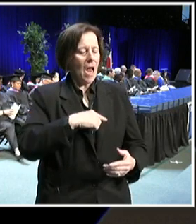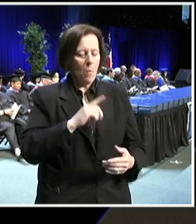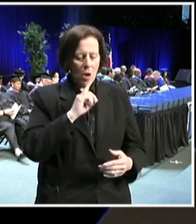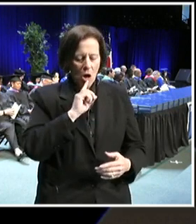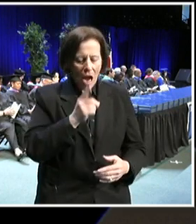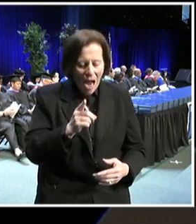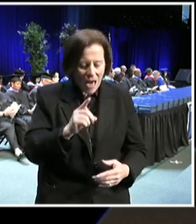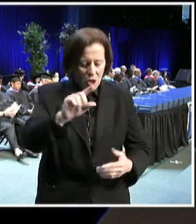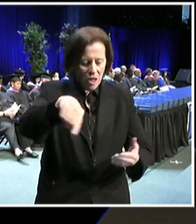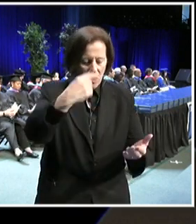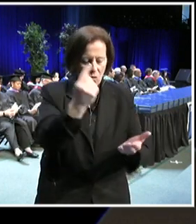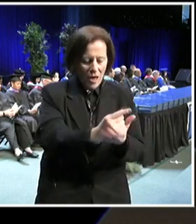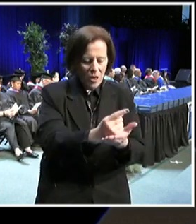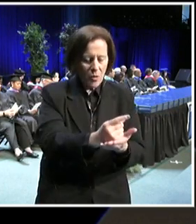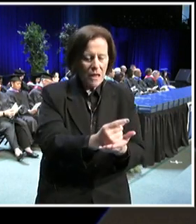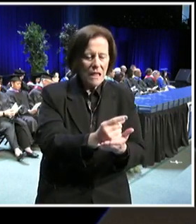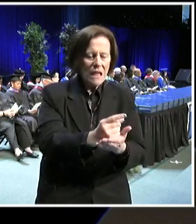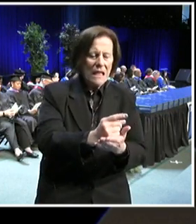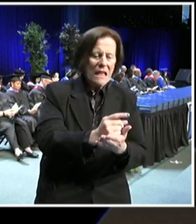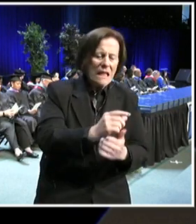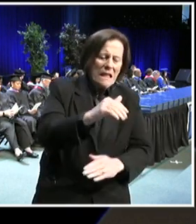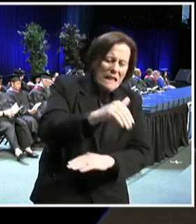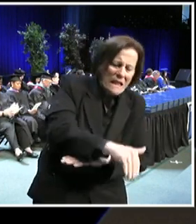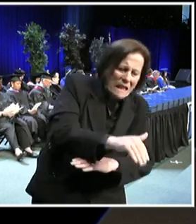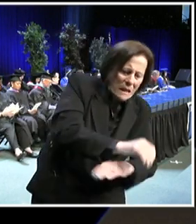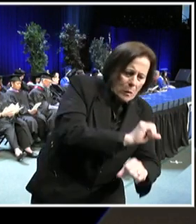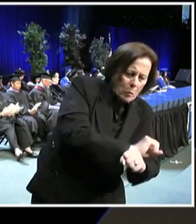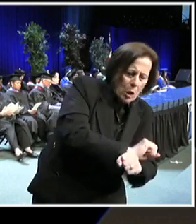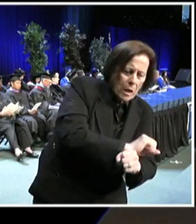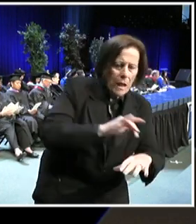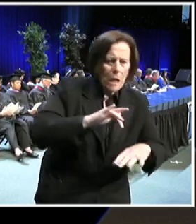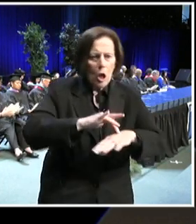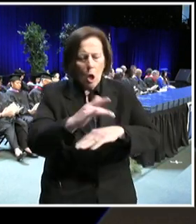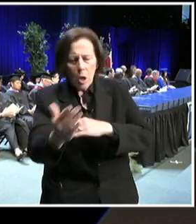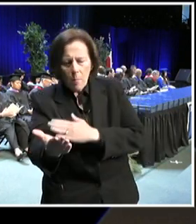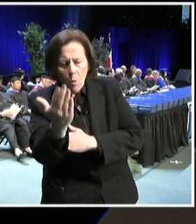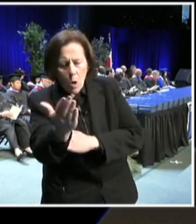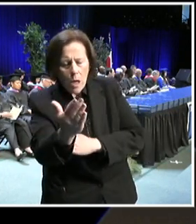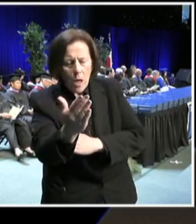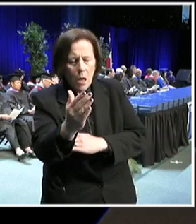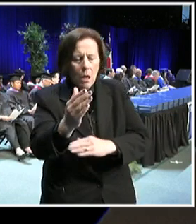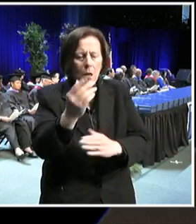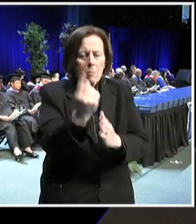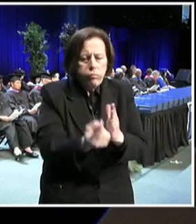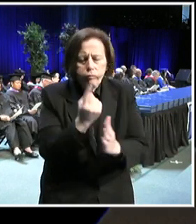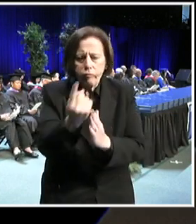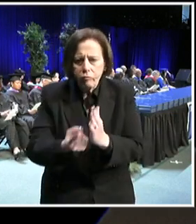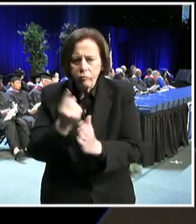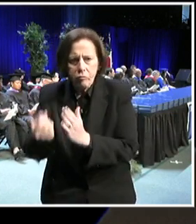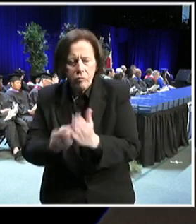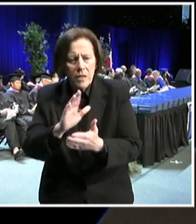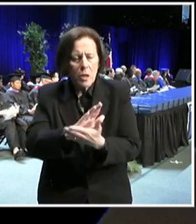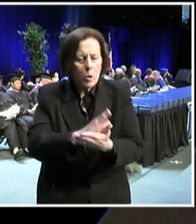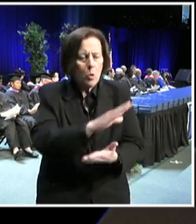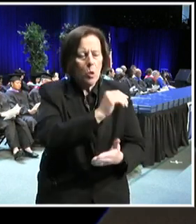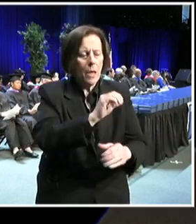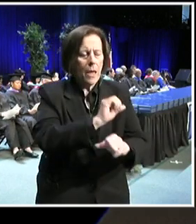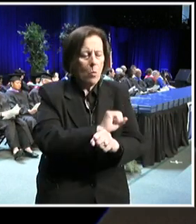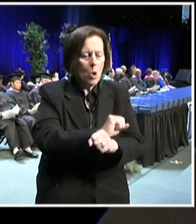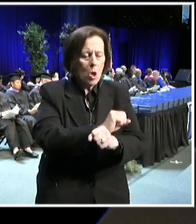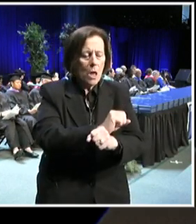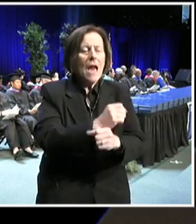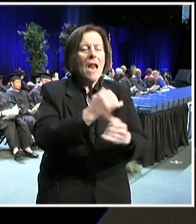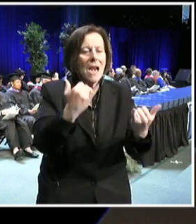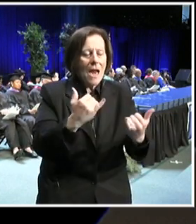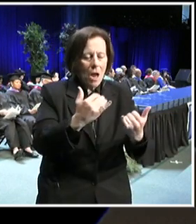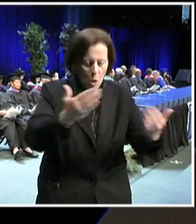see. The late nights, early mornings, long hours spent at school, long hours at work handling our business has brought us to this point.